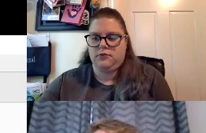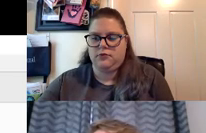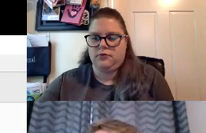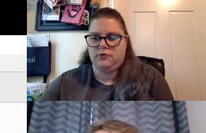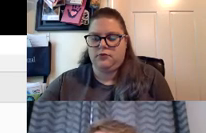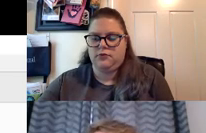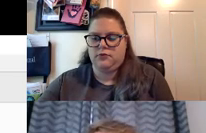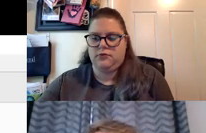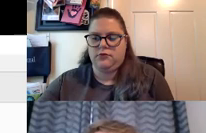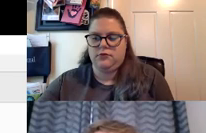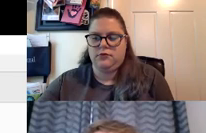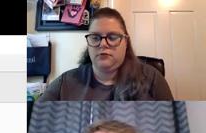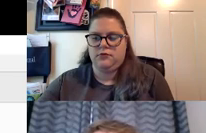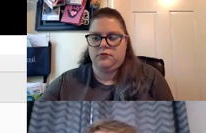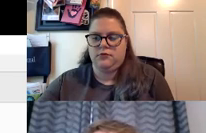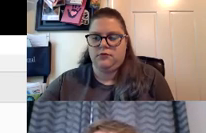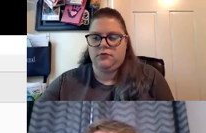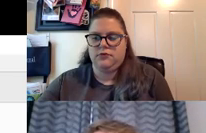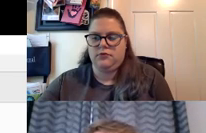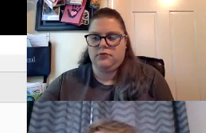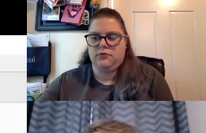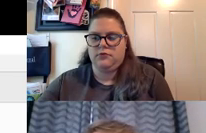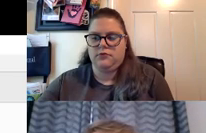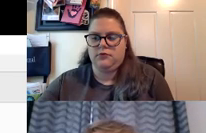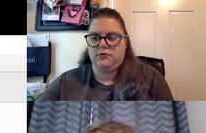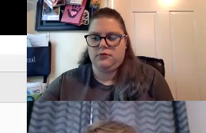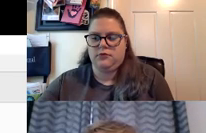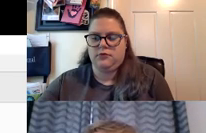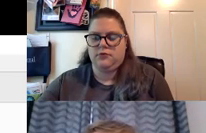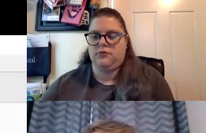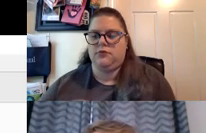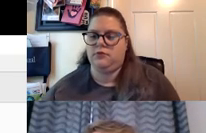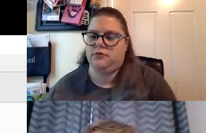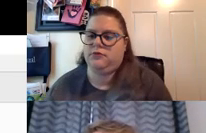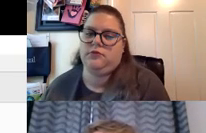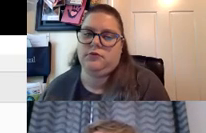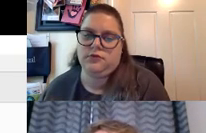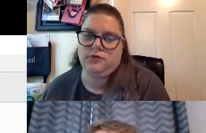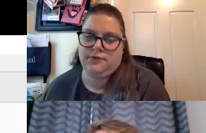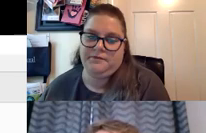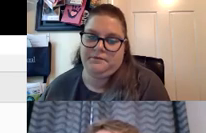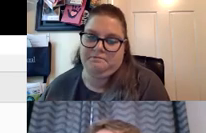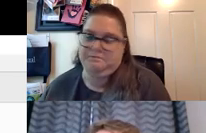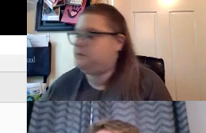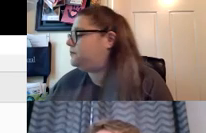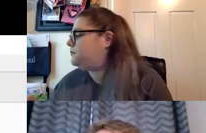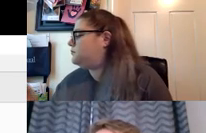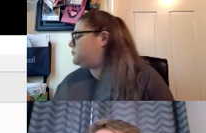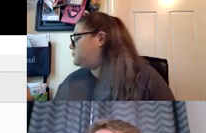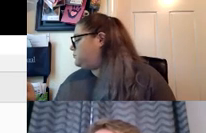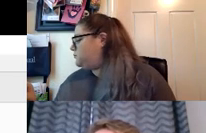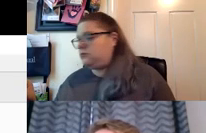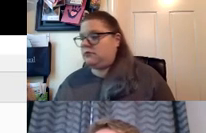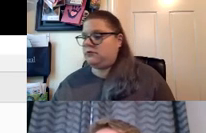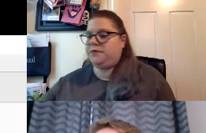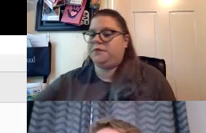keep saying 2. 2. If I try to go to table, T. It's just going to tell me L. what keys I'm hitting rather than actually navigating